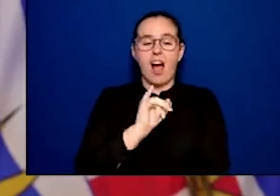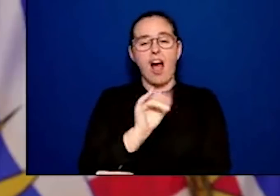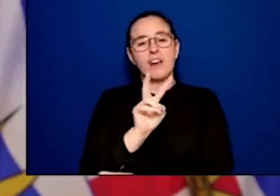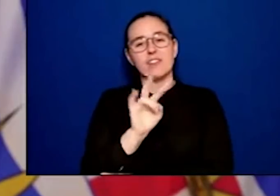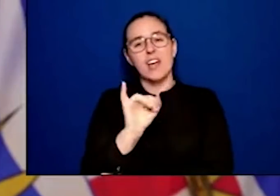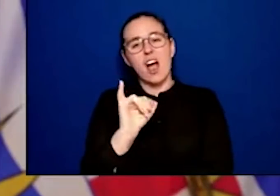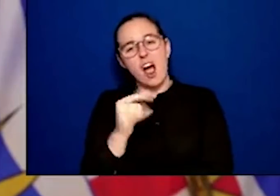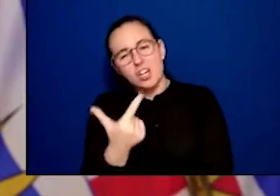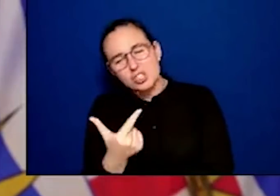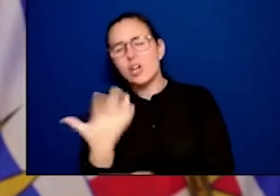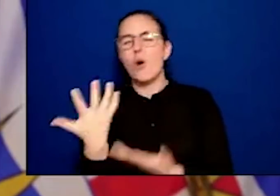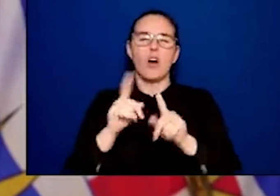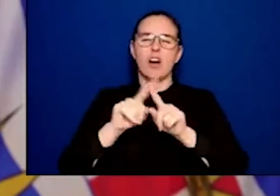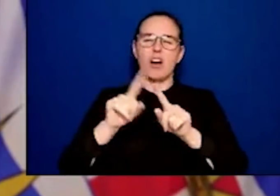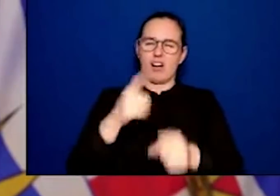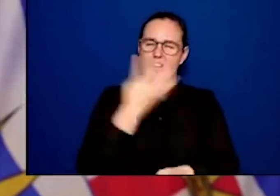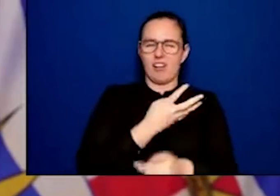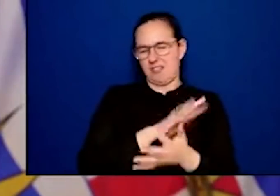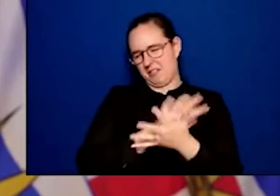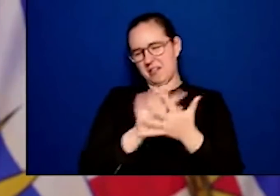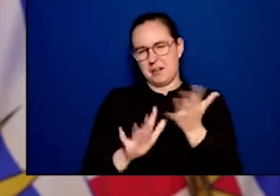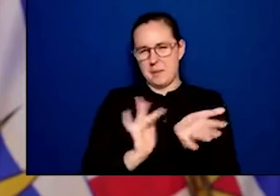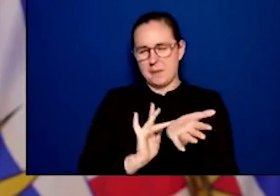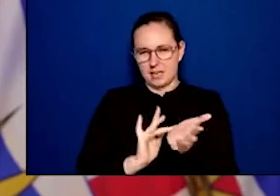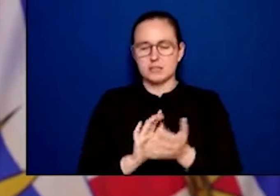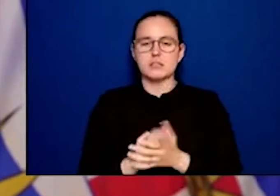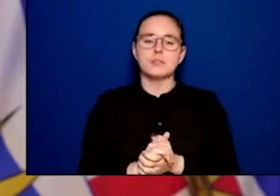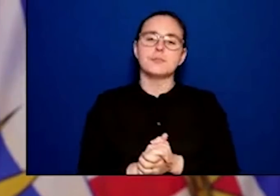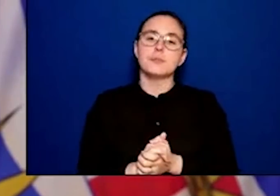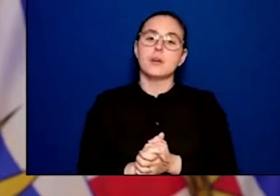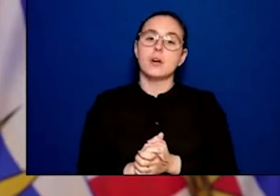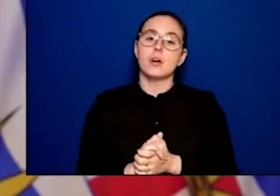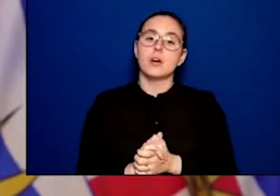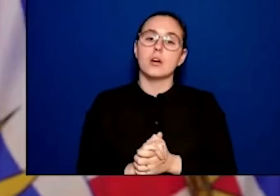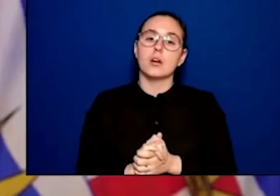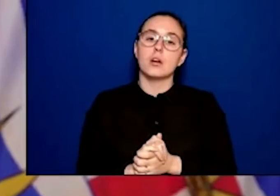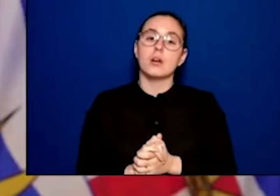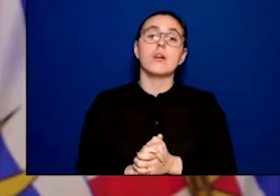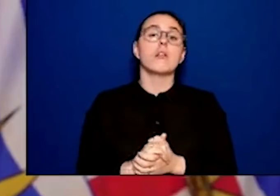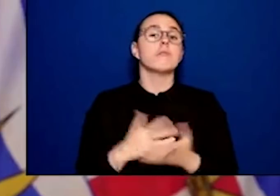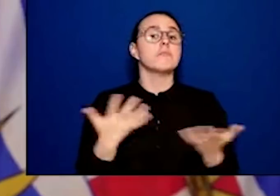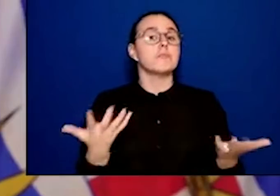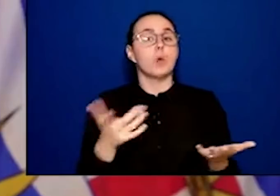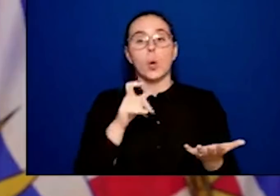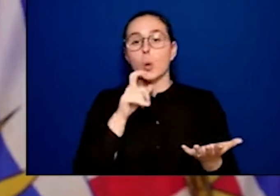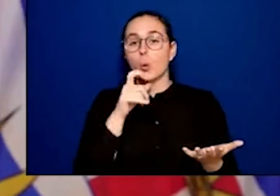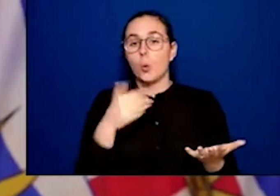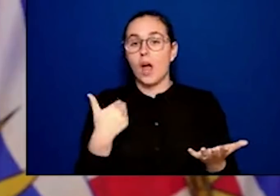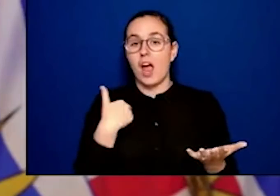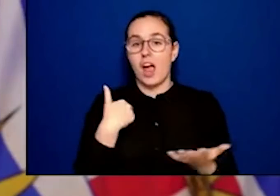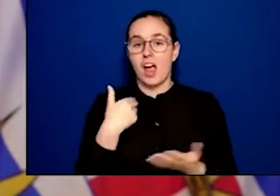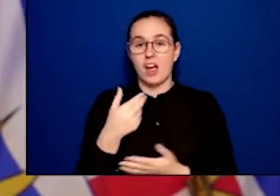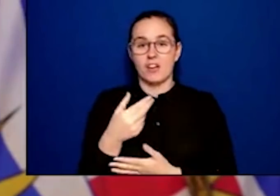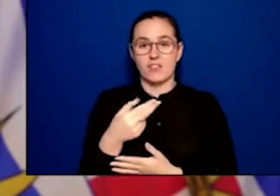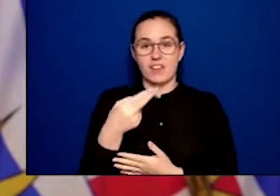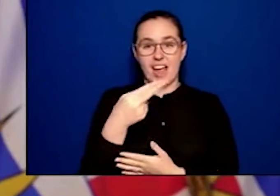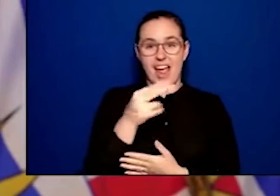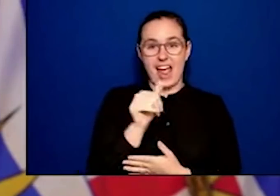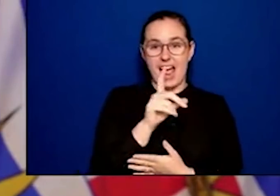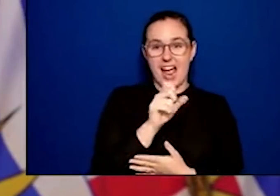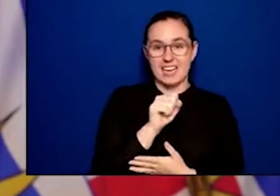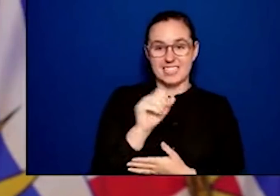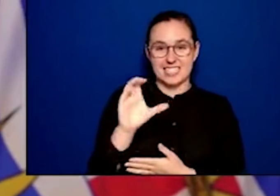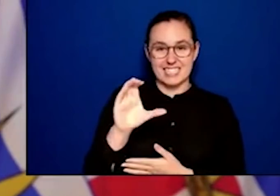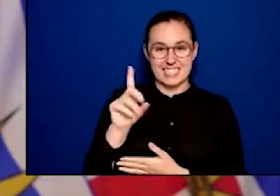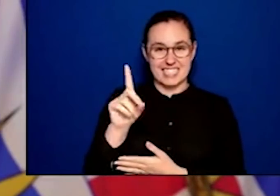syndrome. In addition, people who have AIDS-defining illness or CD4 count less than 200 or CD fraction